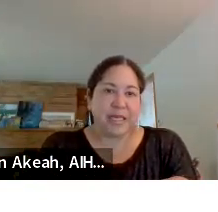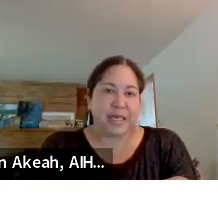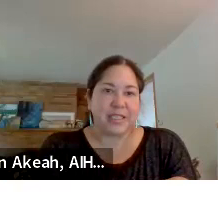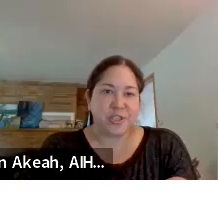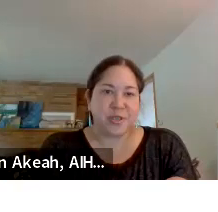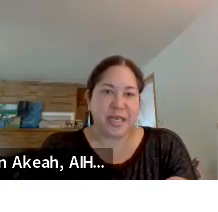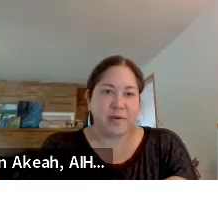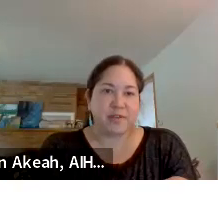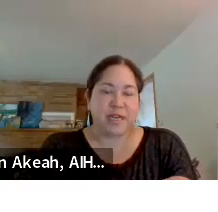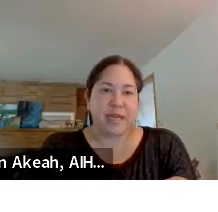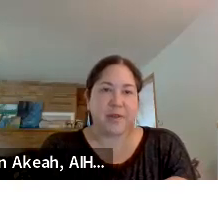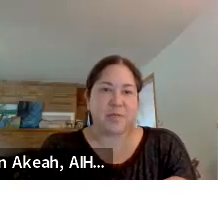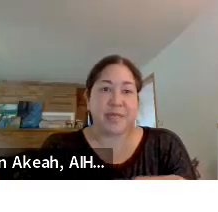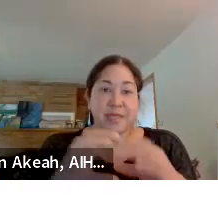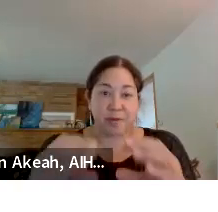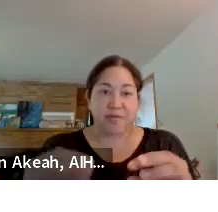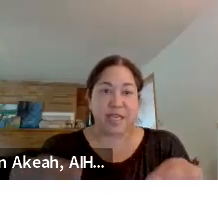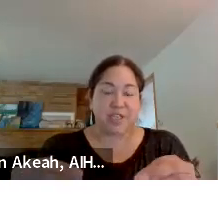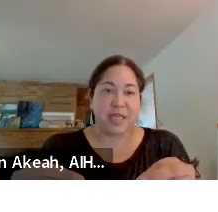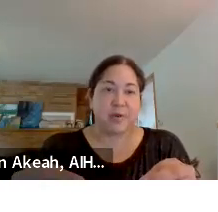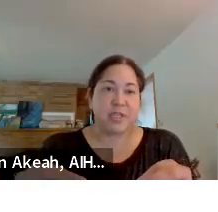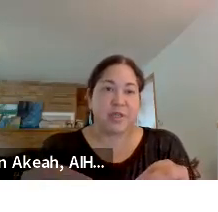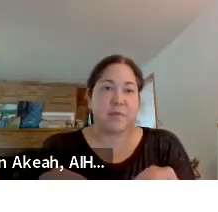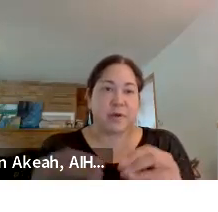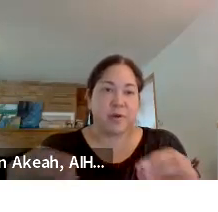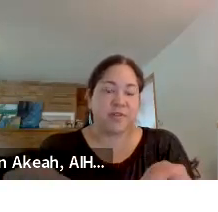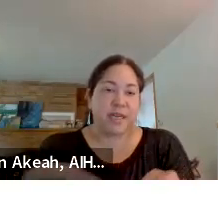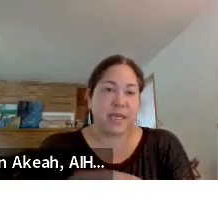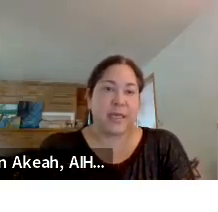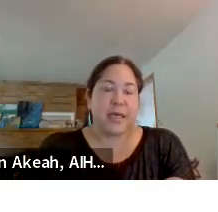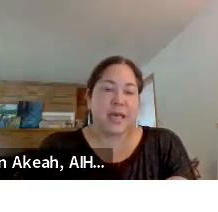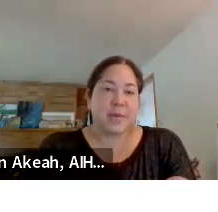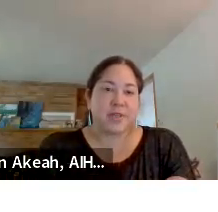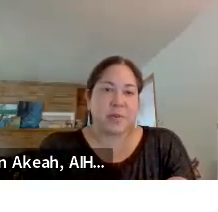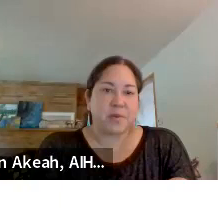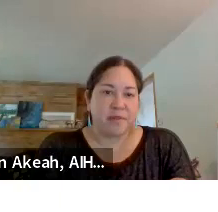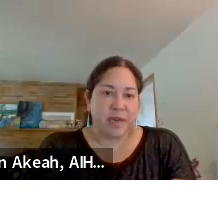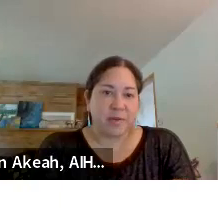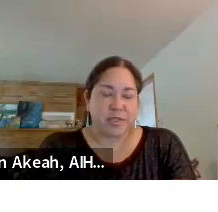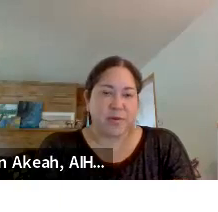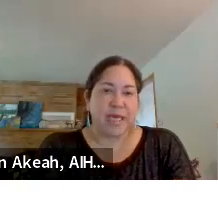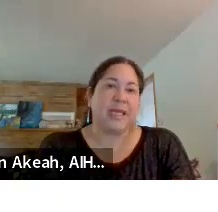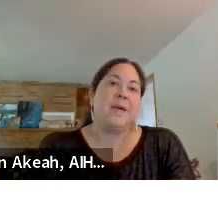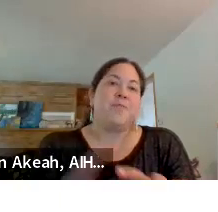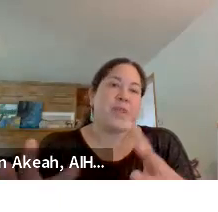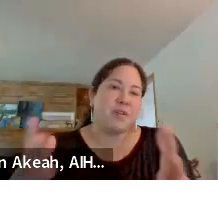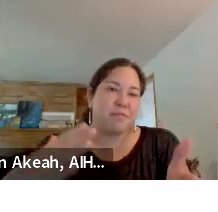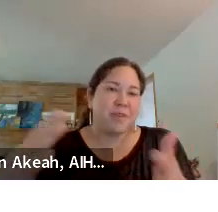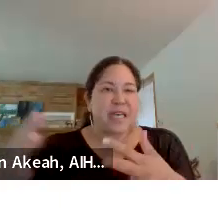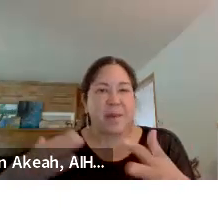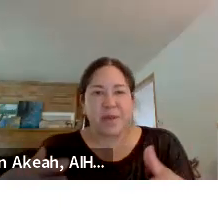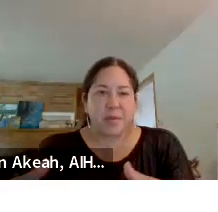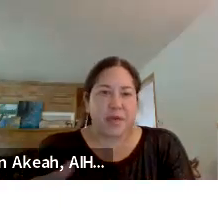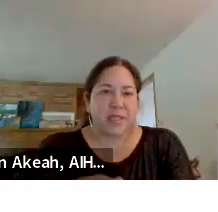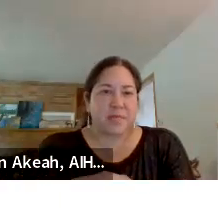we need any additional language. Right now, there's basic notification language in there about notifying a tribal provider, which is great. But